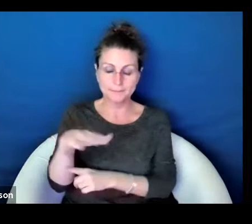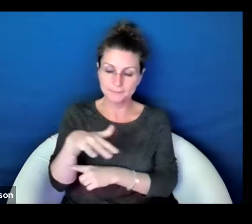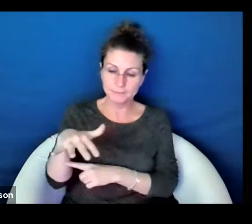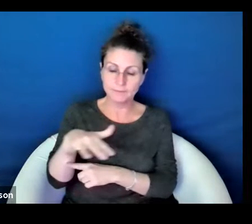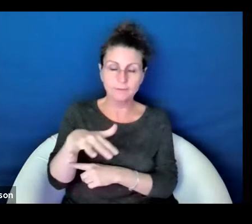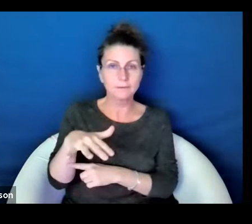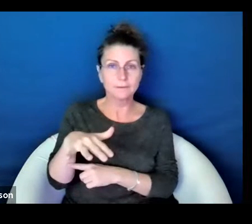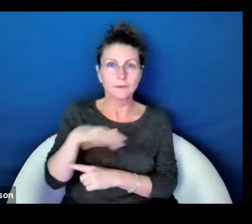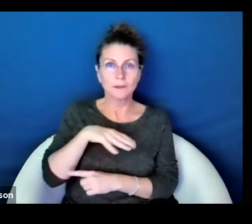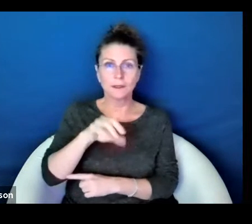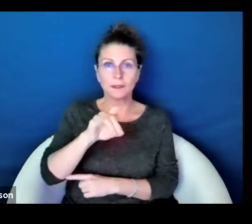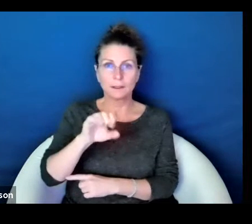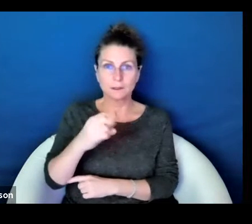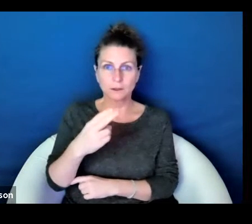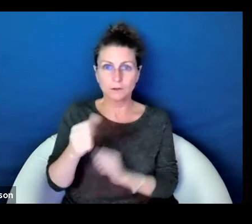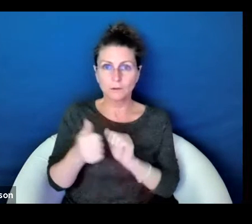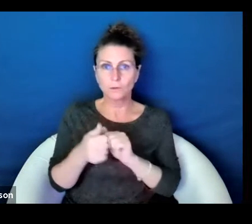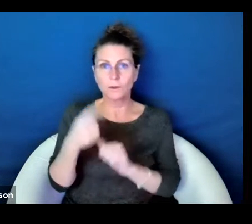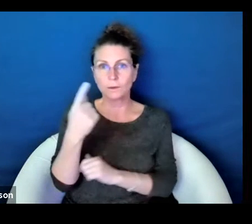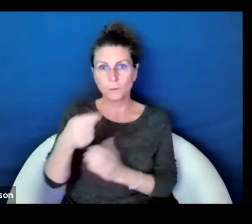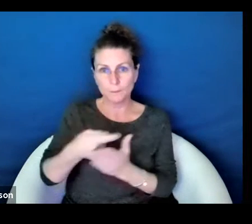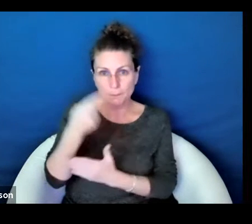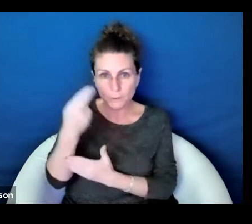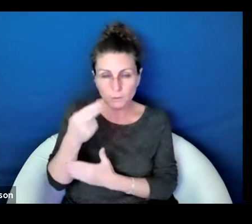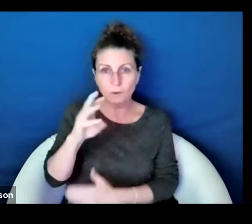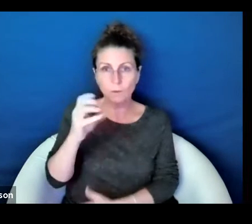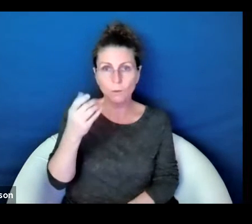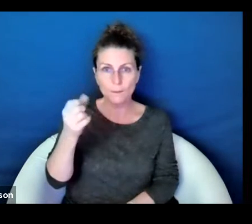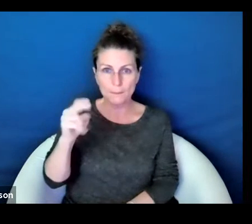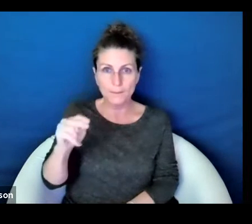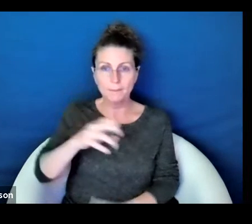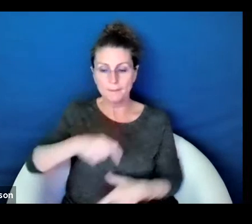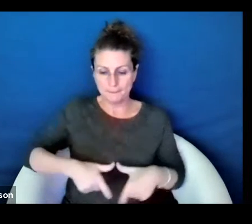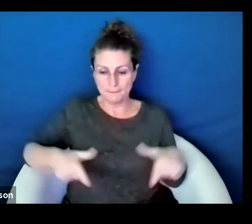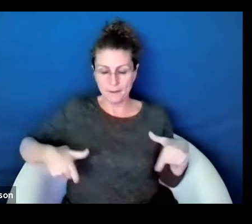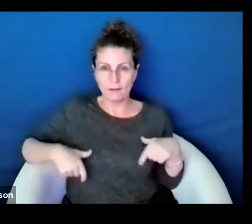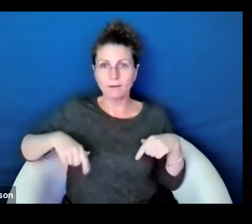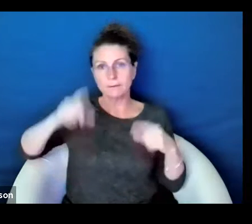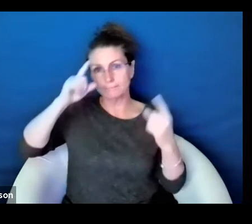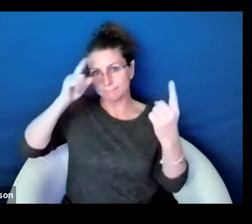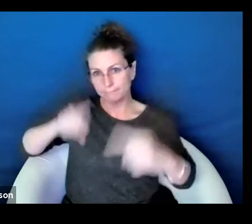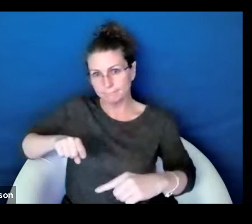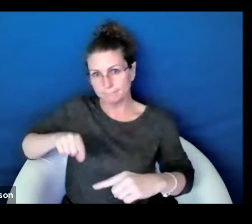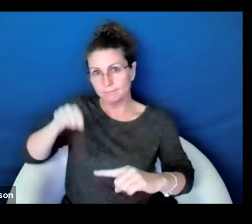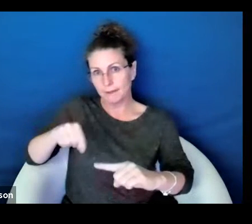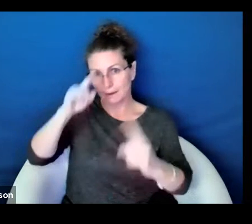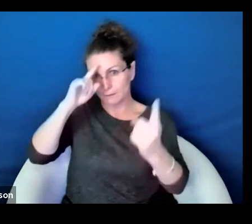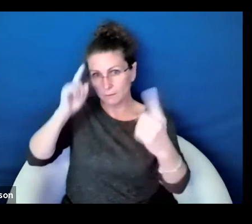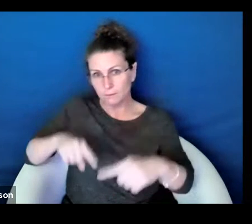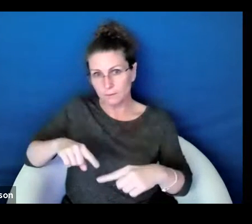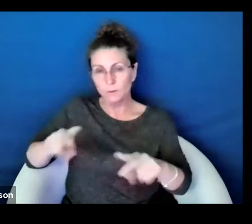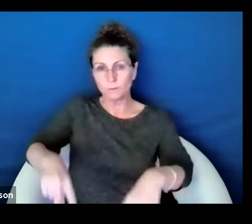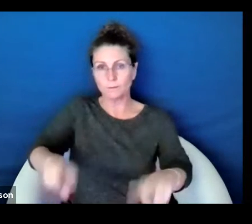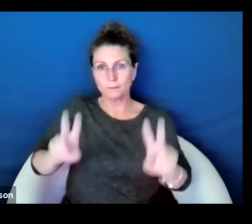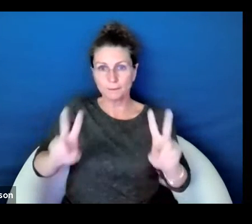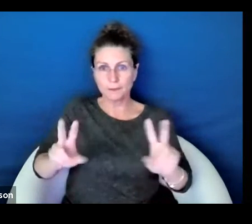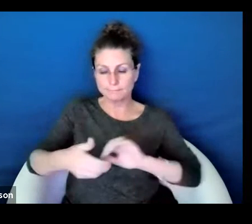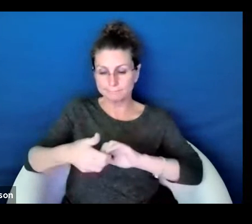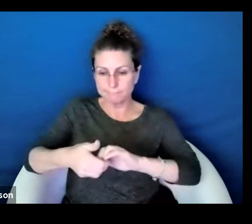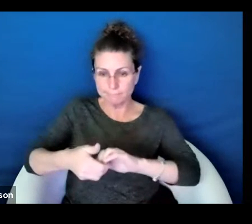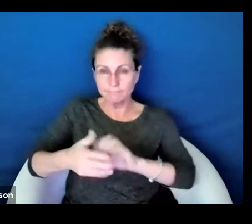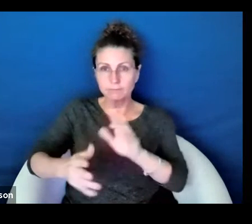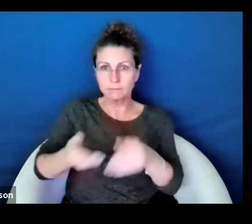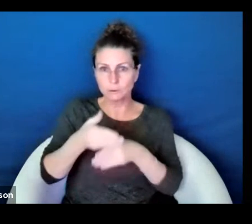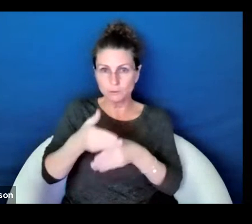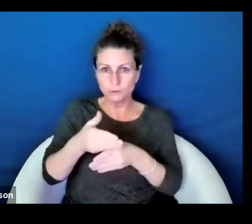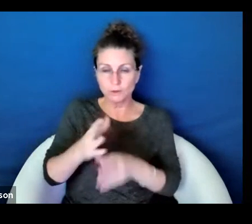Dish with One Spoon Wampum Belt Covenant, an agreement to peaceably share and care for the